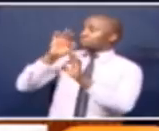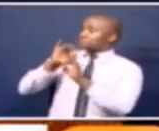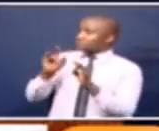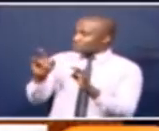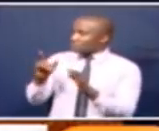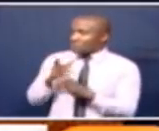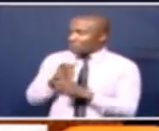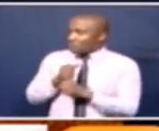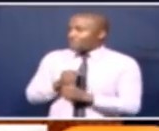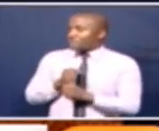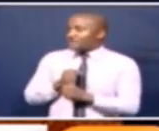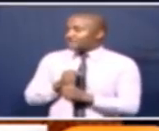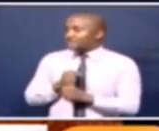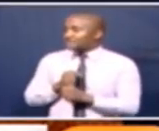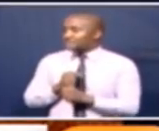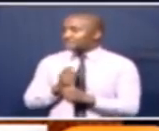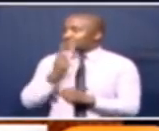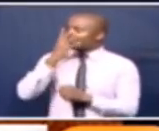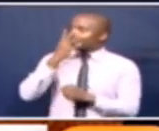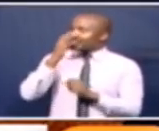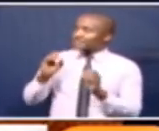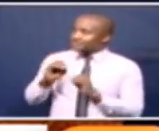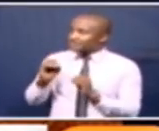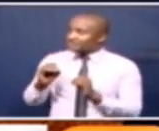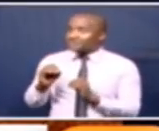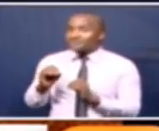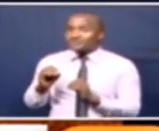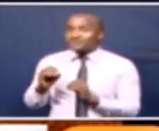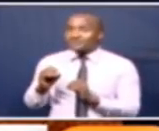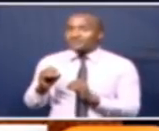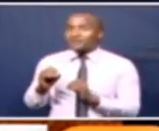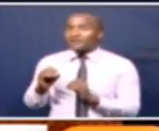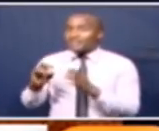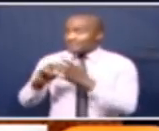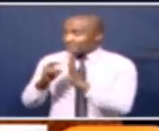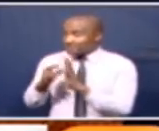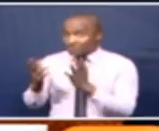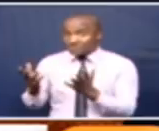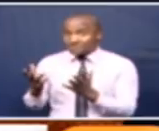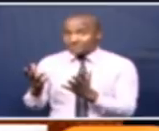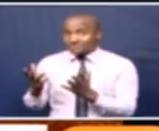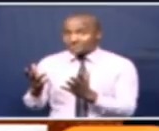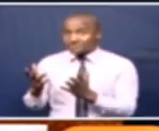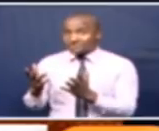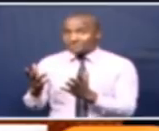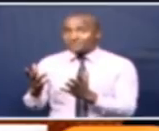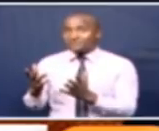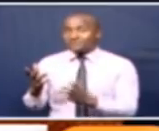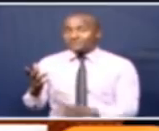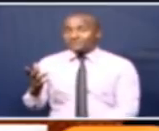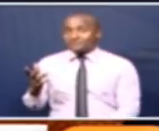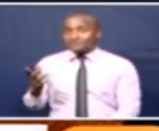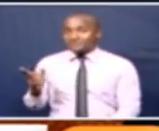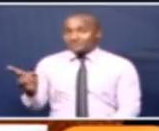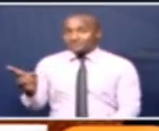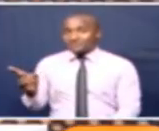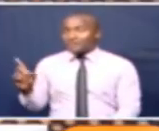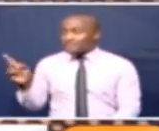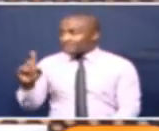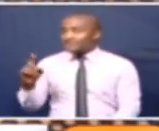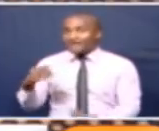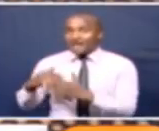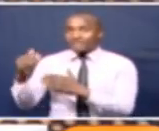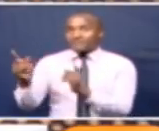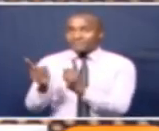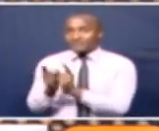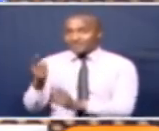are not in the least bit shy, and I want to show you just what I mean when I tell you Golda is not shy. This is about a couple of minutes after meeting